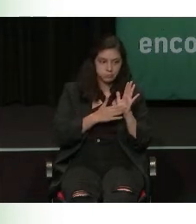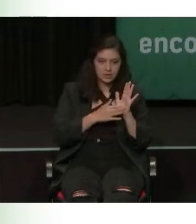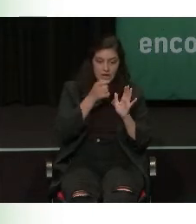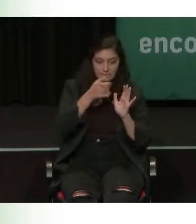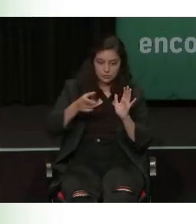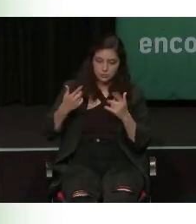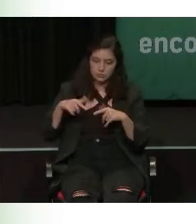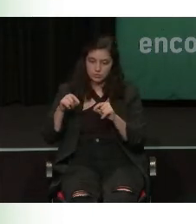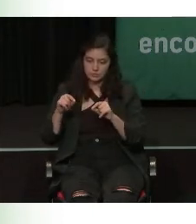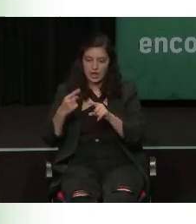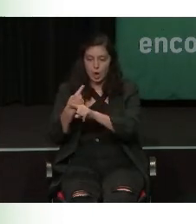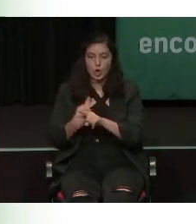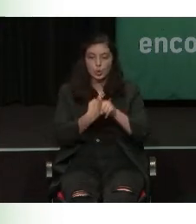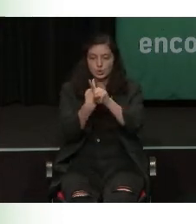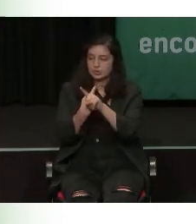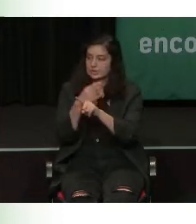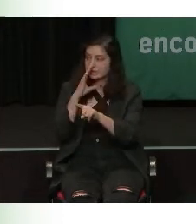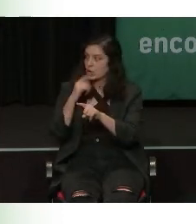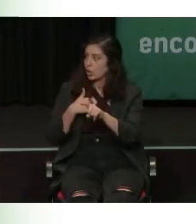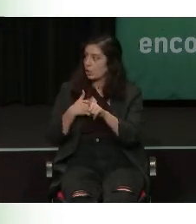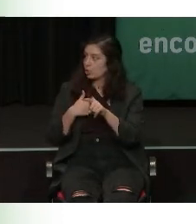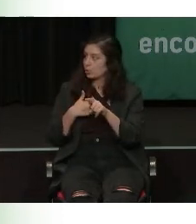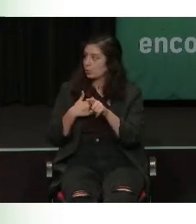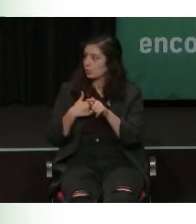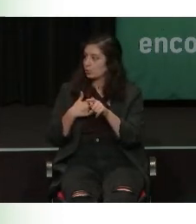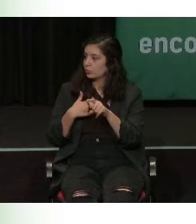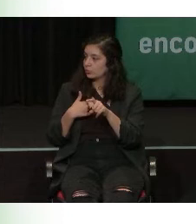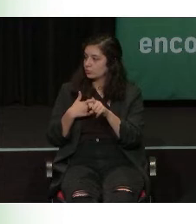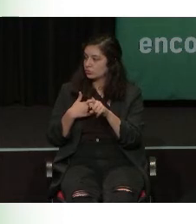but also in objects. So if I go to